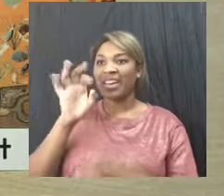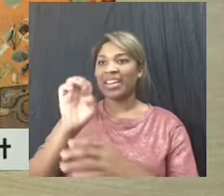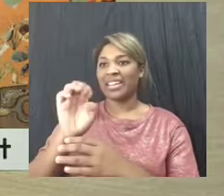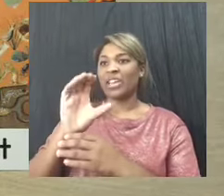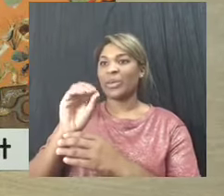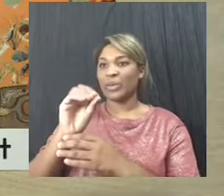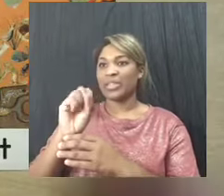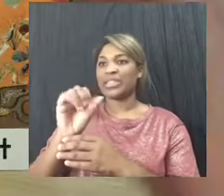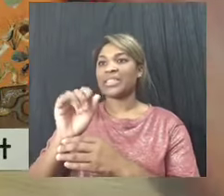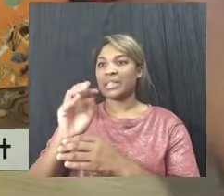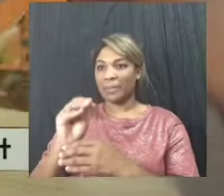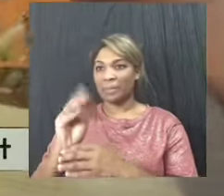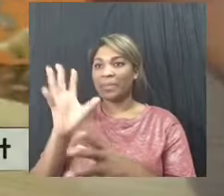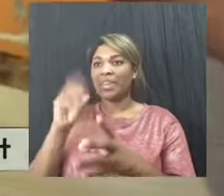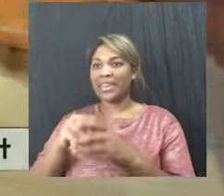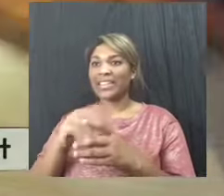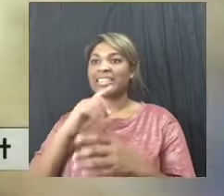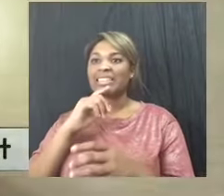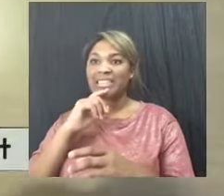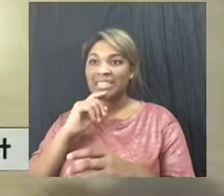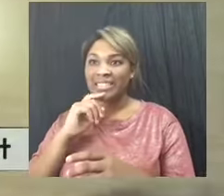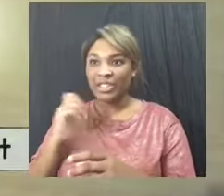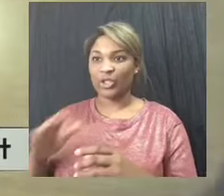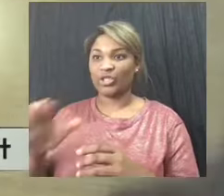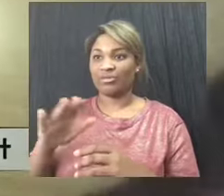in the desert.